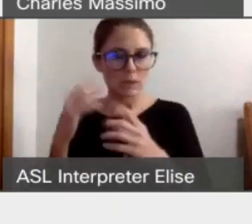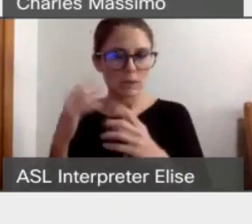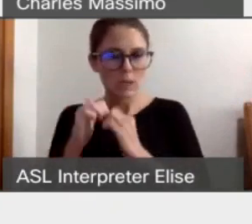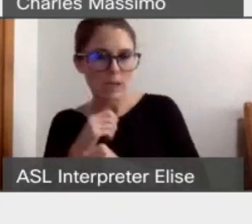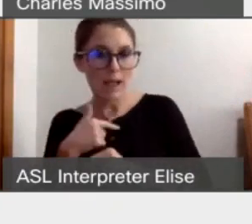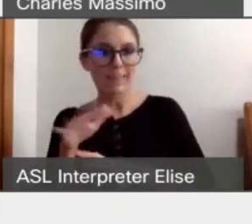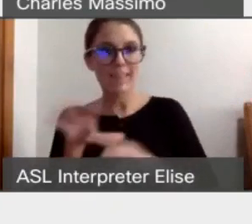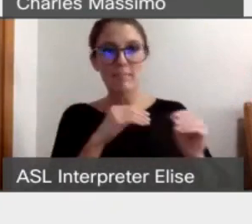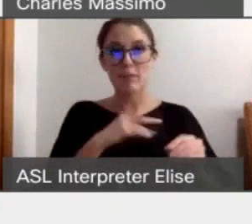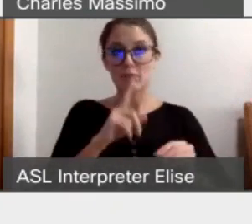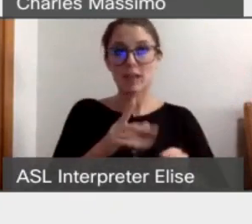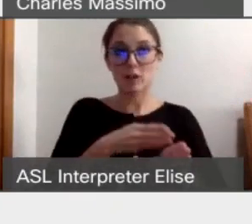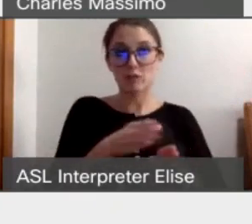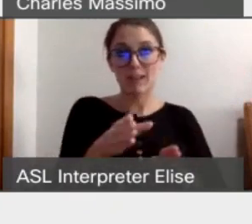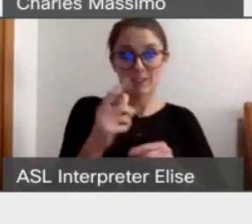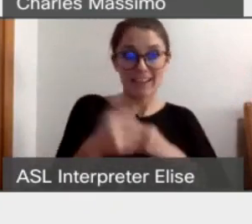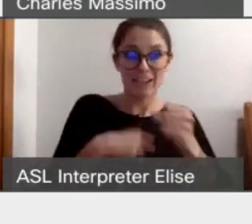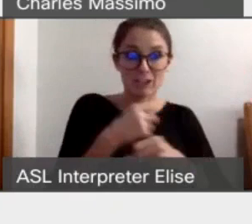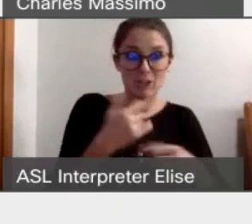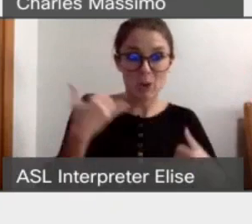real career, 10 years ago. This is my new career.